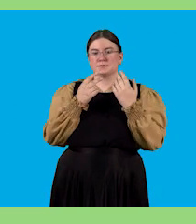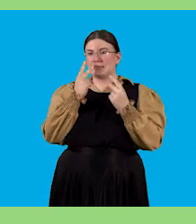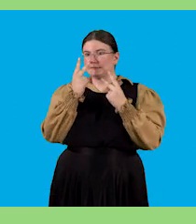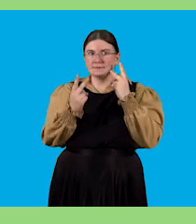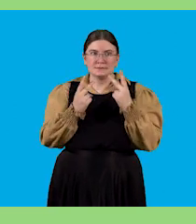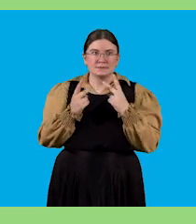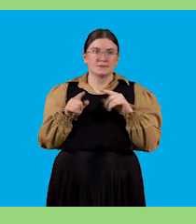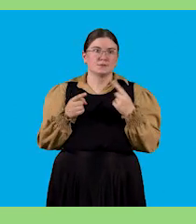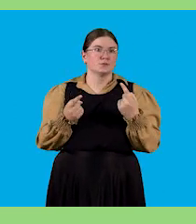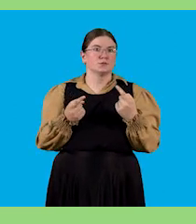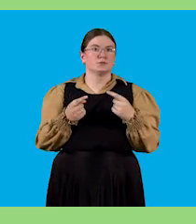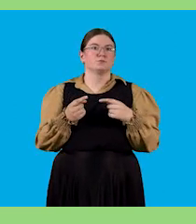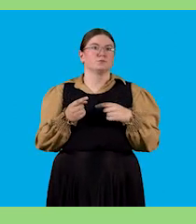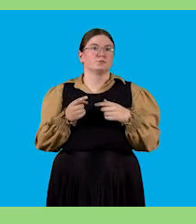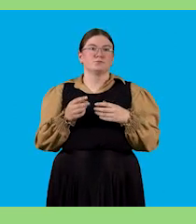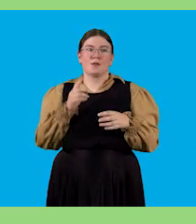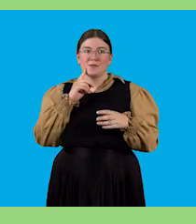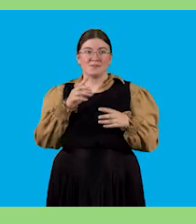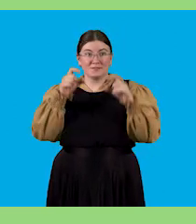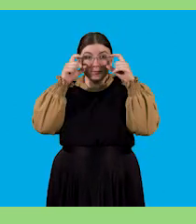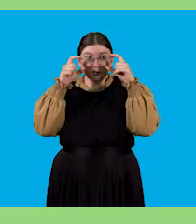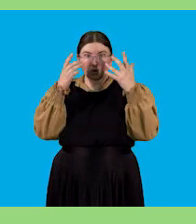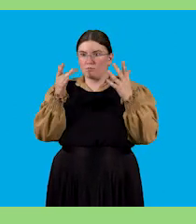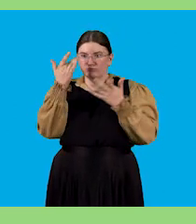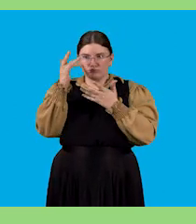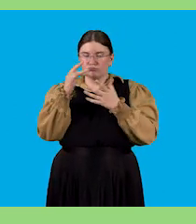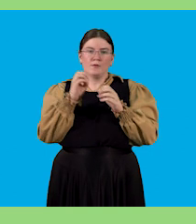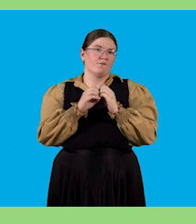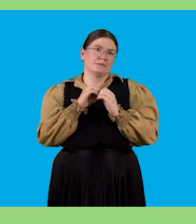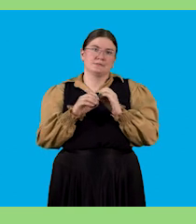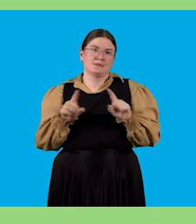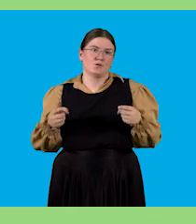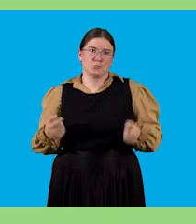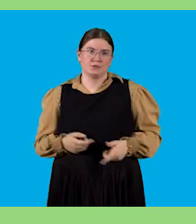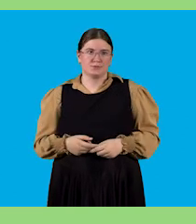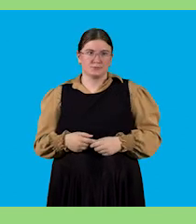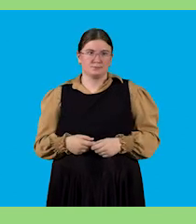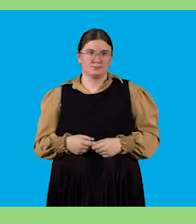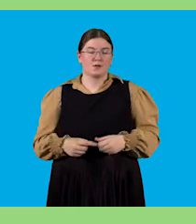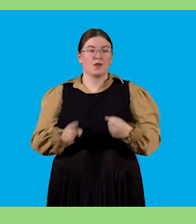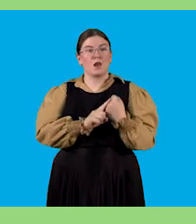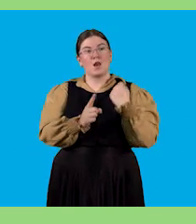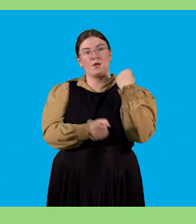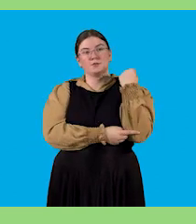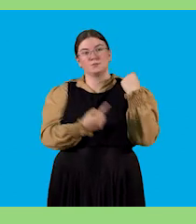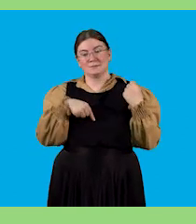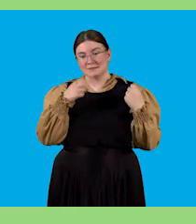be corrected with spectacles or contact lenses. Then lastly, we look